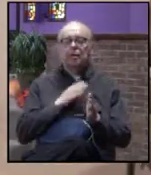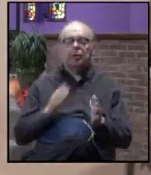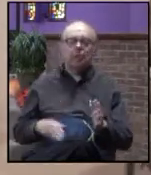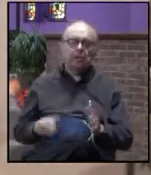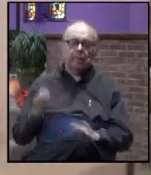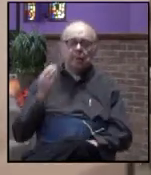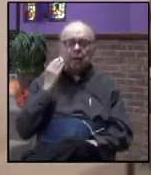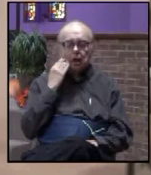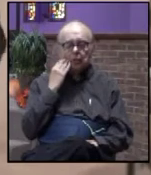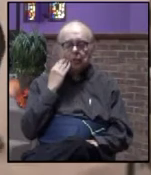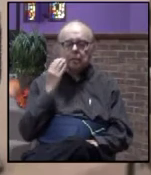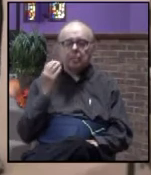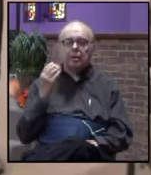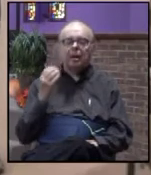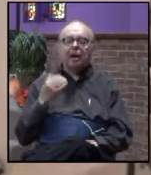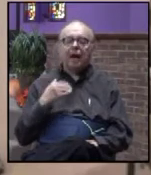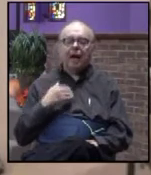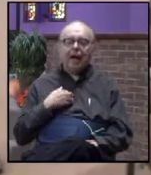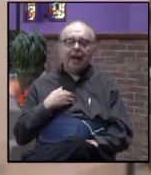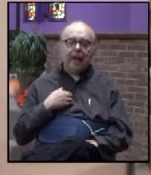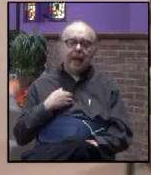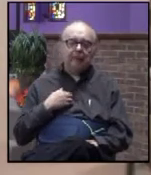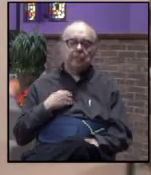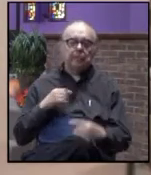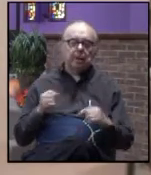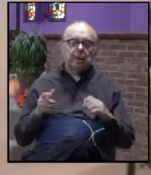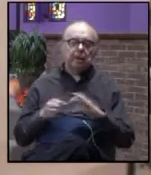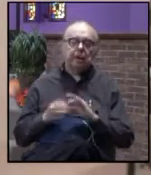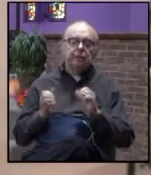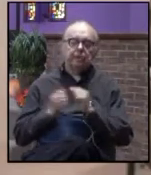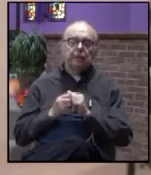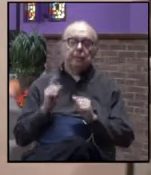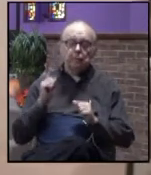have a relationship with you. You are my enemy.